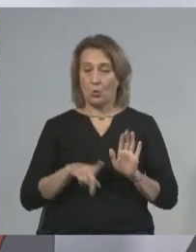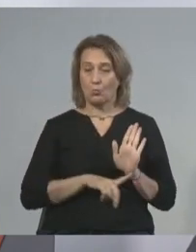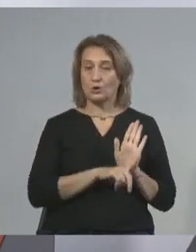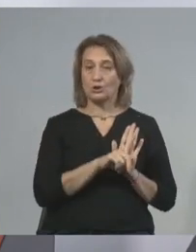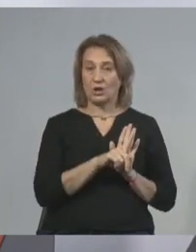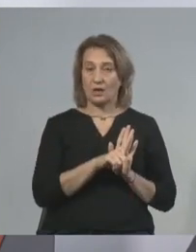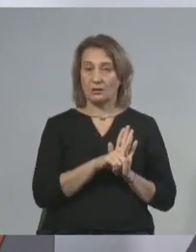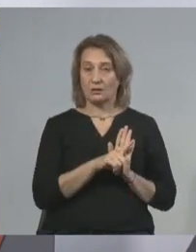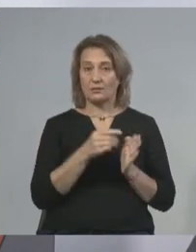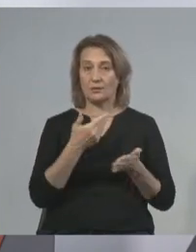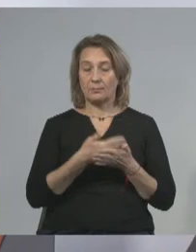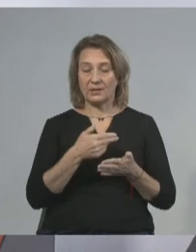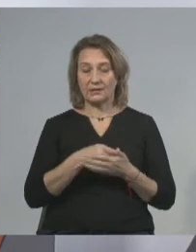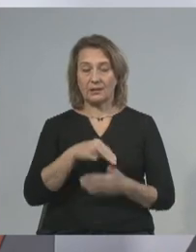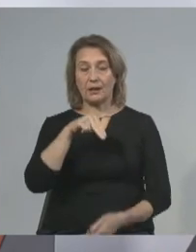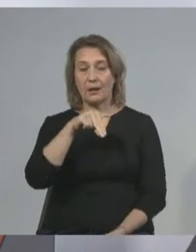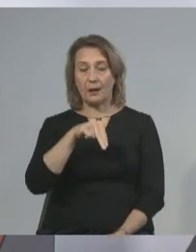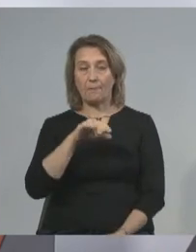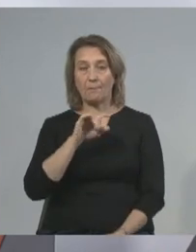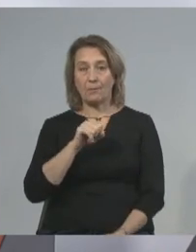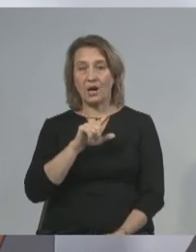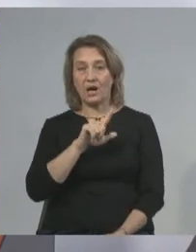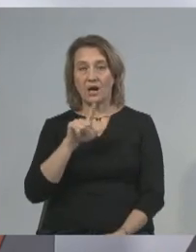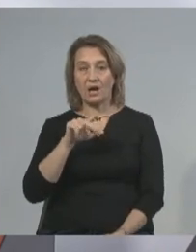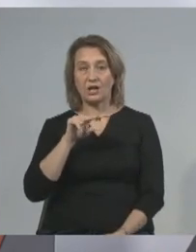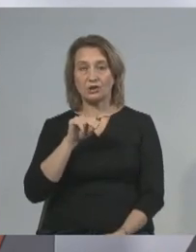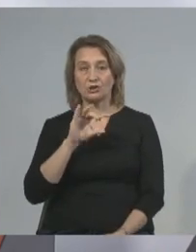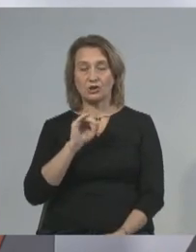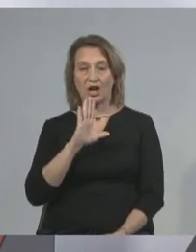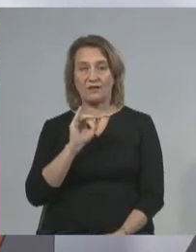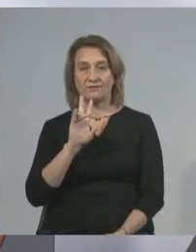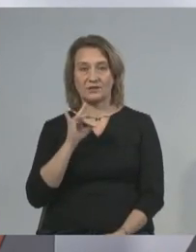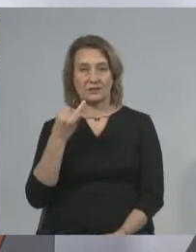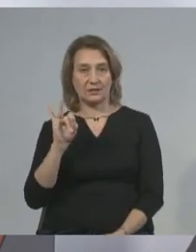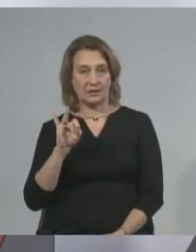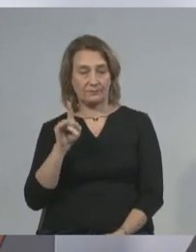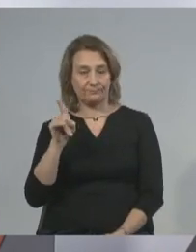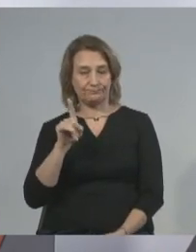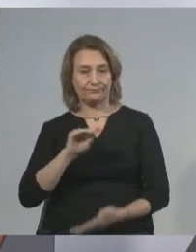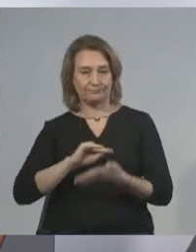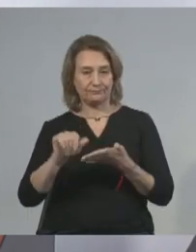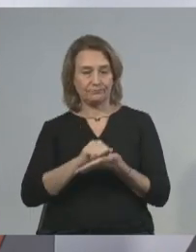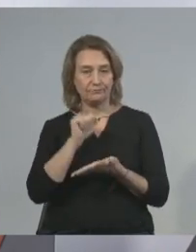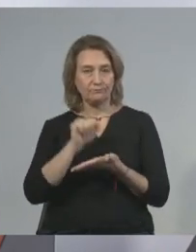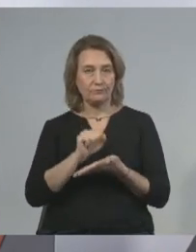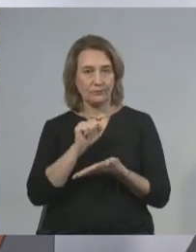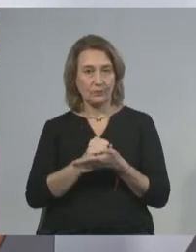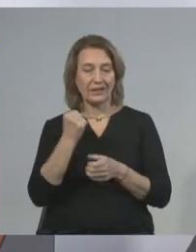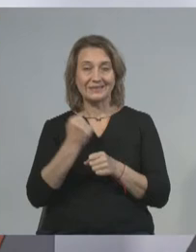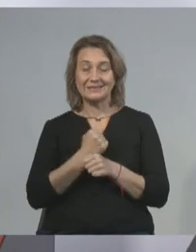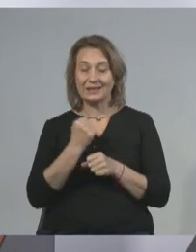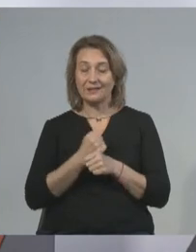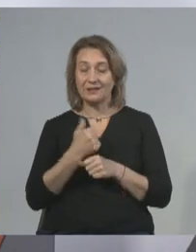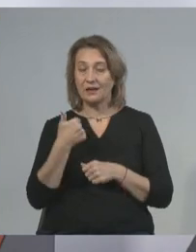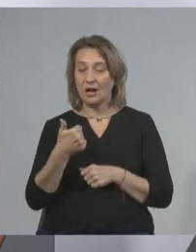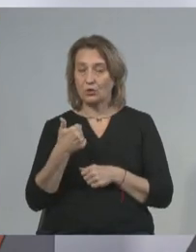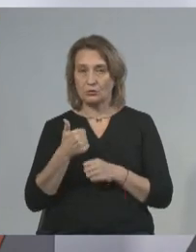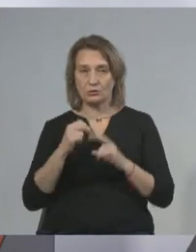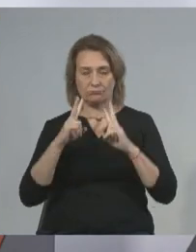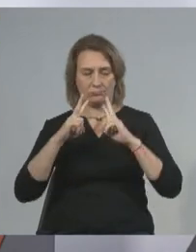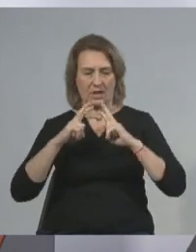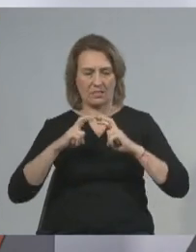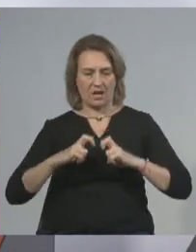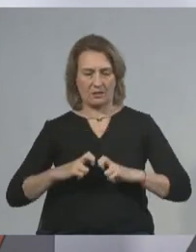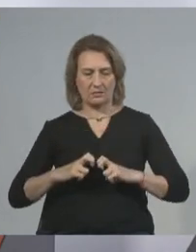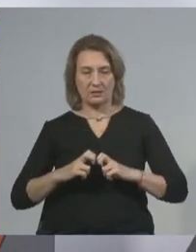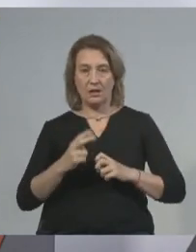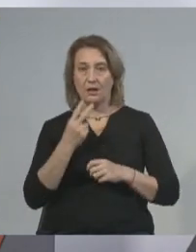exactly does that for example falchevsky i shall start texts org ua publication made a very good